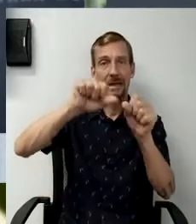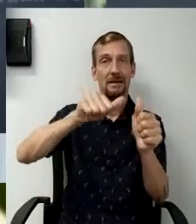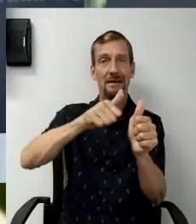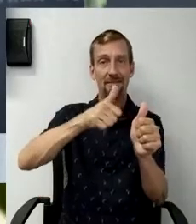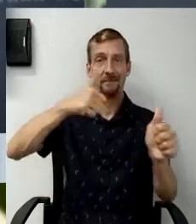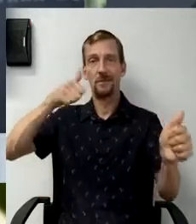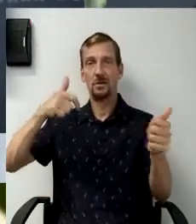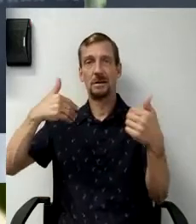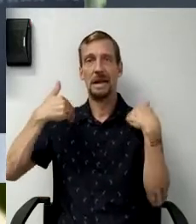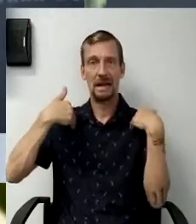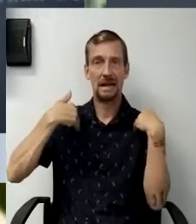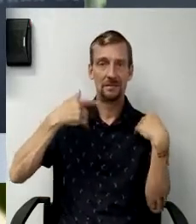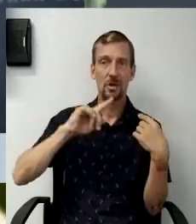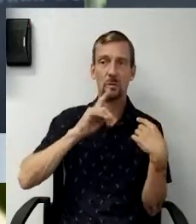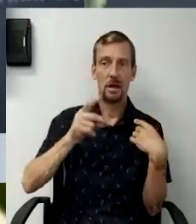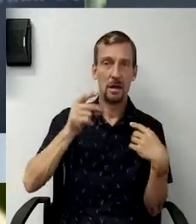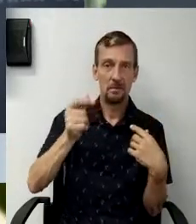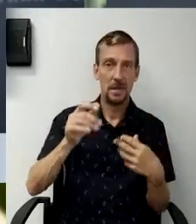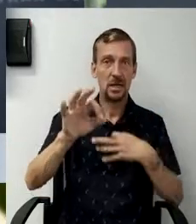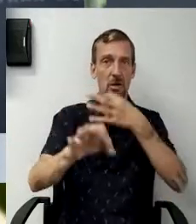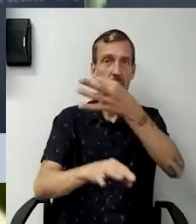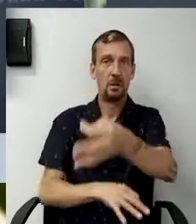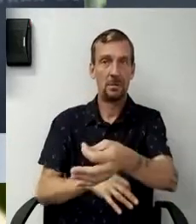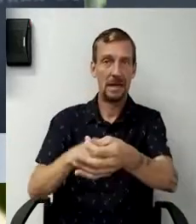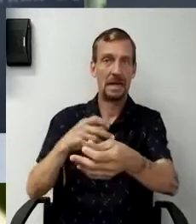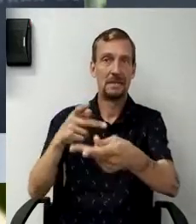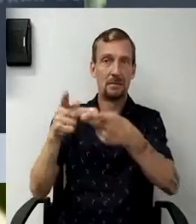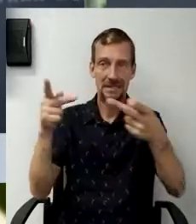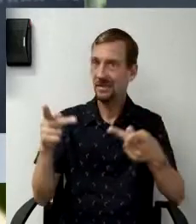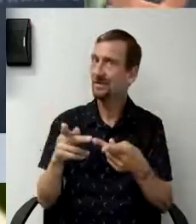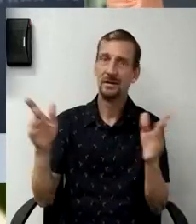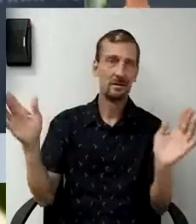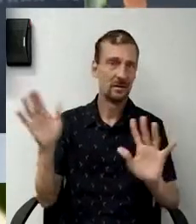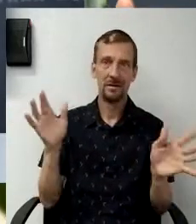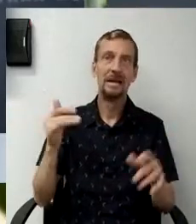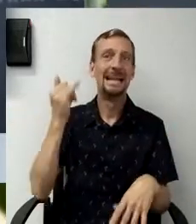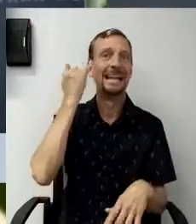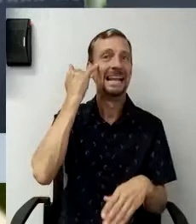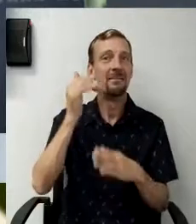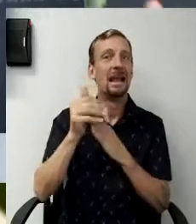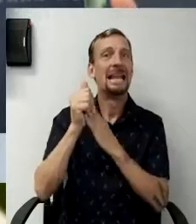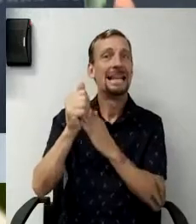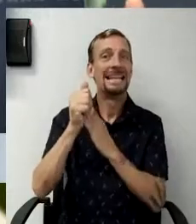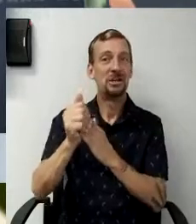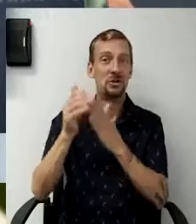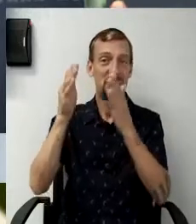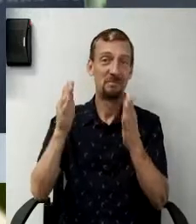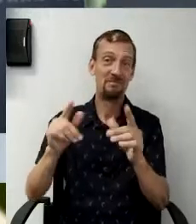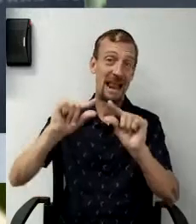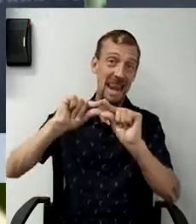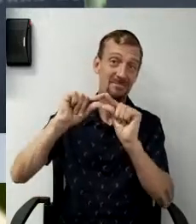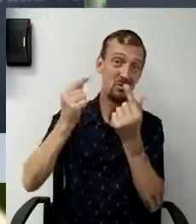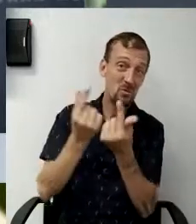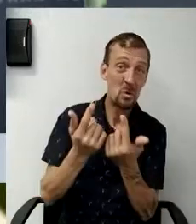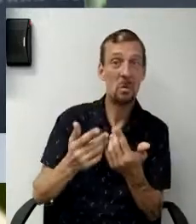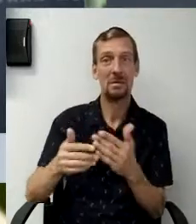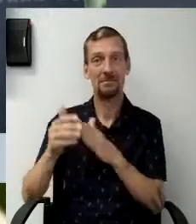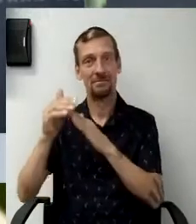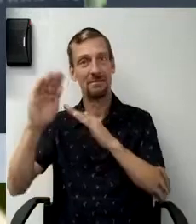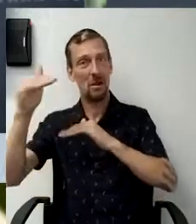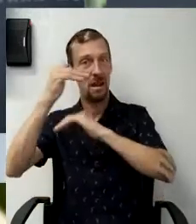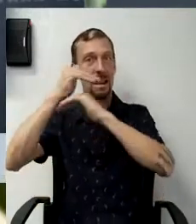having to immediately replace a position. We now, especially at the leadership level, at the director and executive team